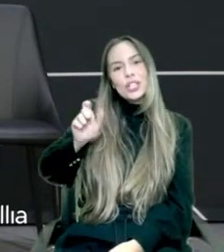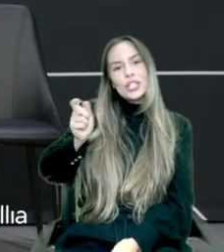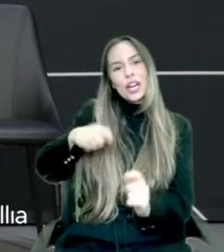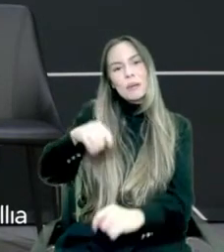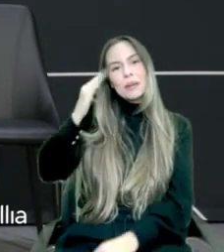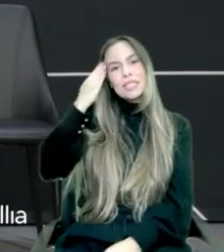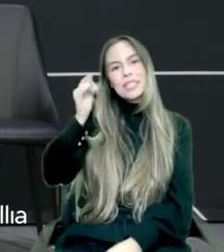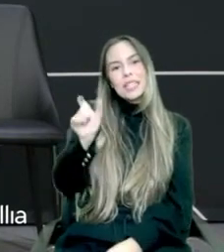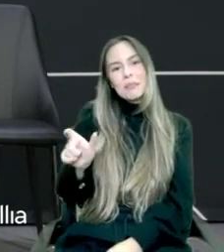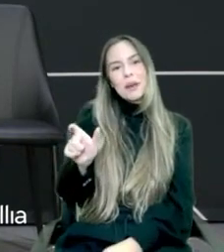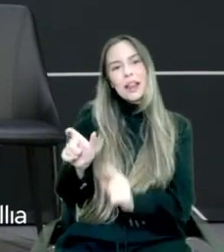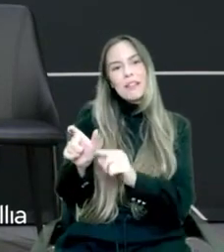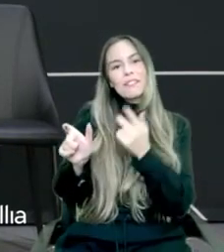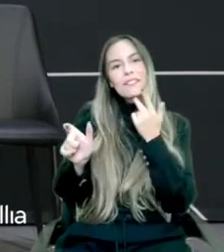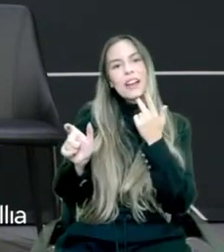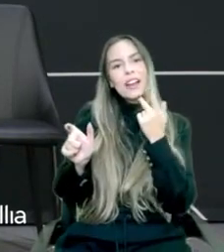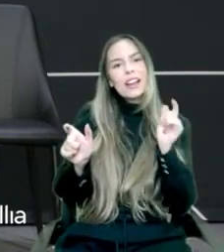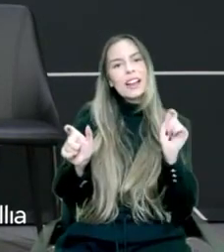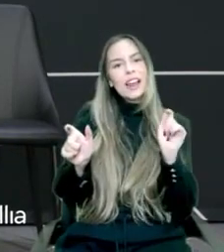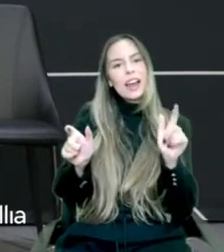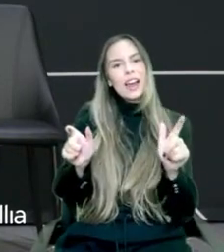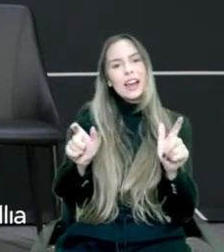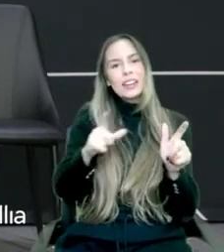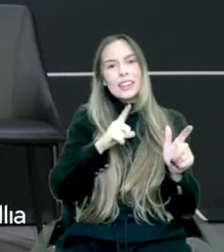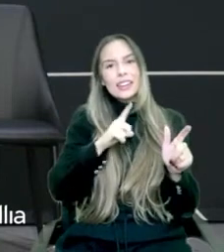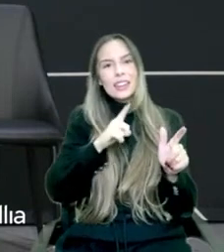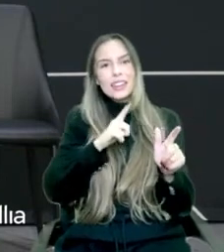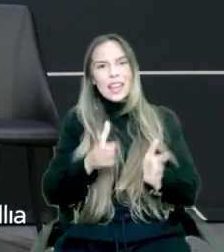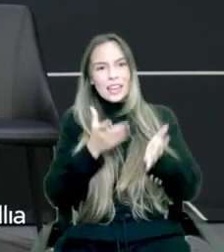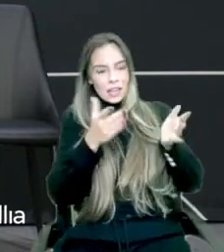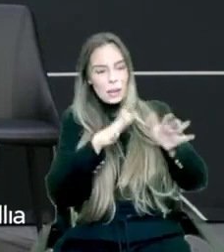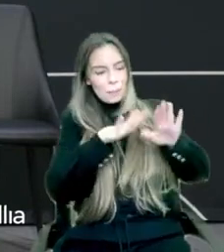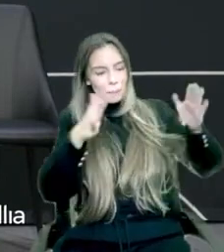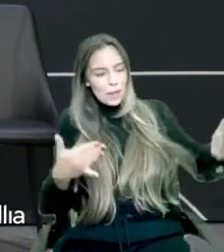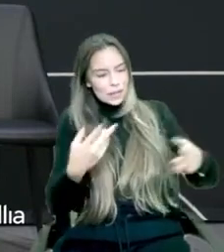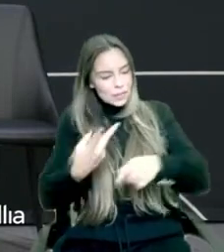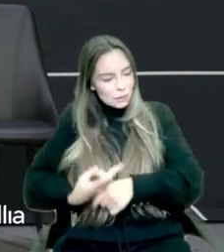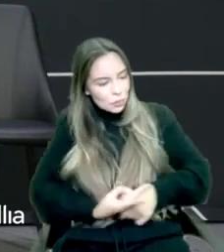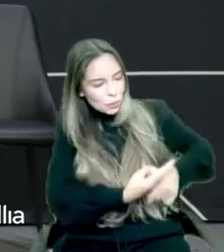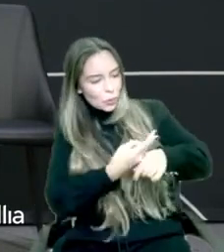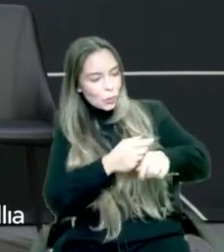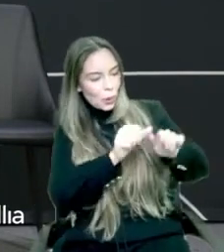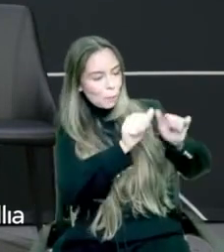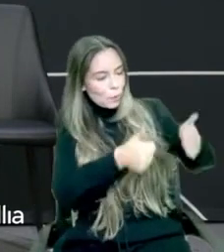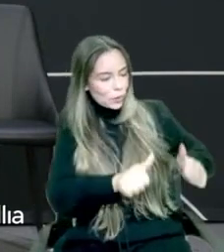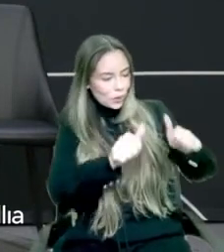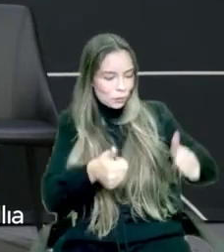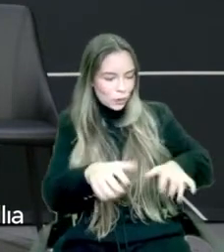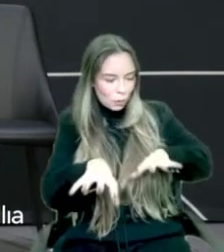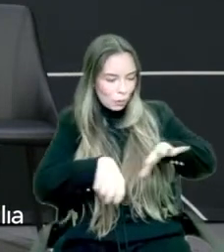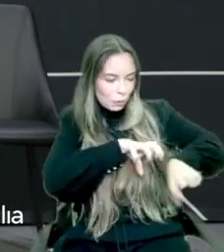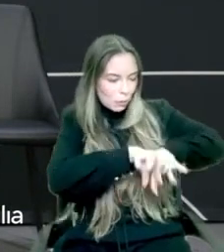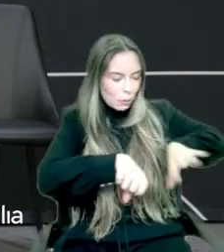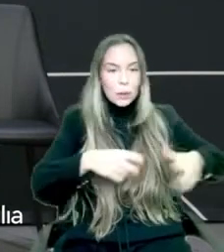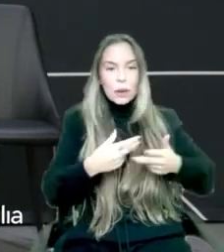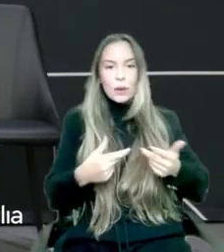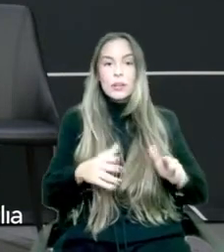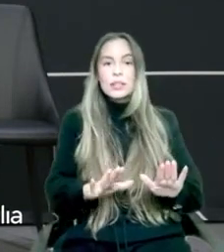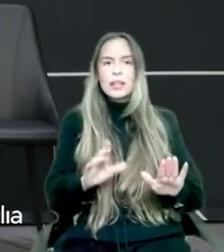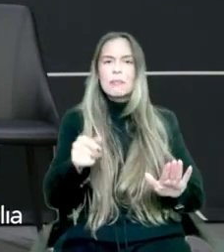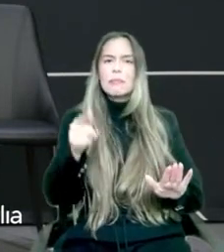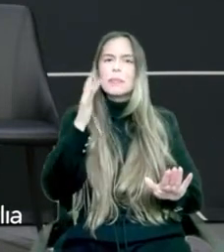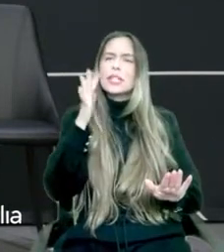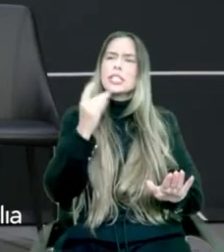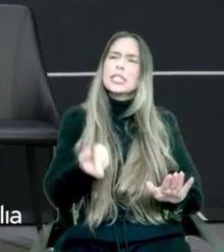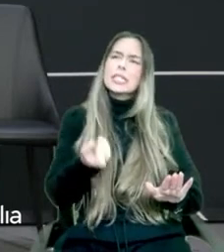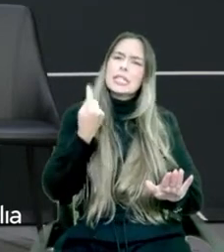saying, and he slept under his desk, and he had Star Trek models on his desk and whatever. You know, it was this weird thing all